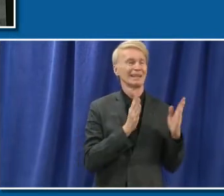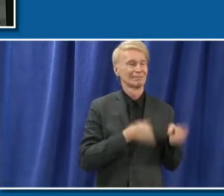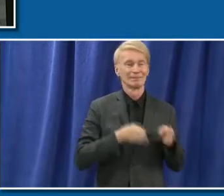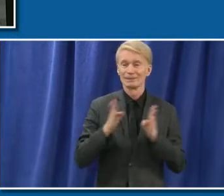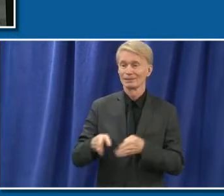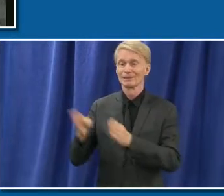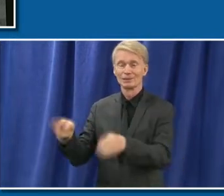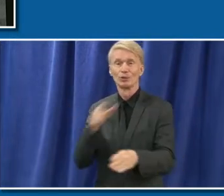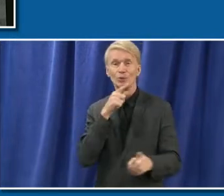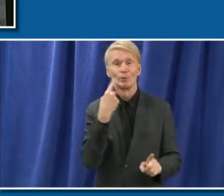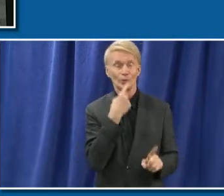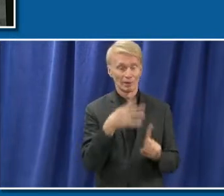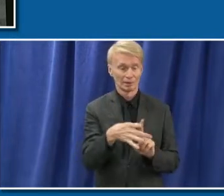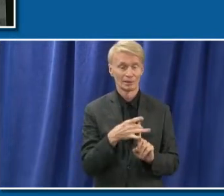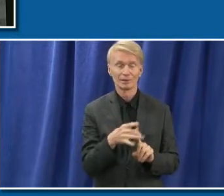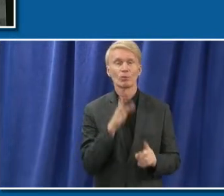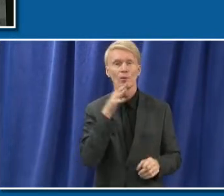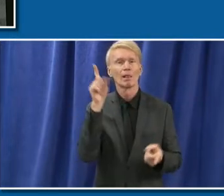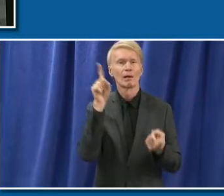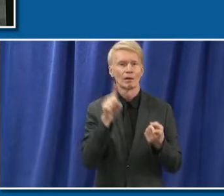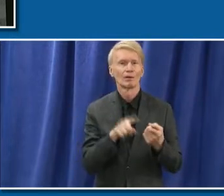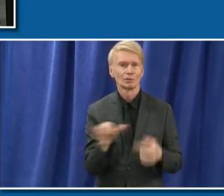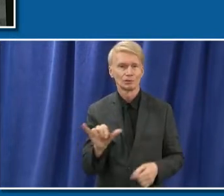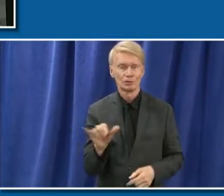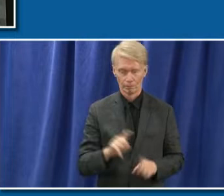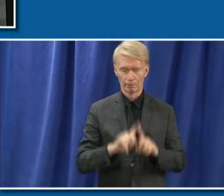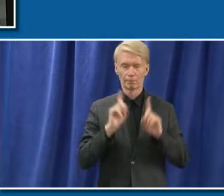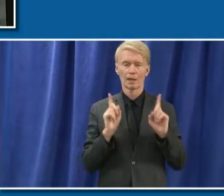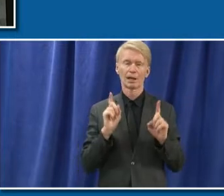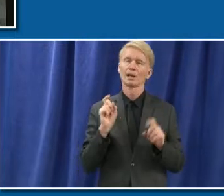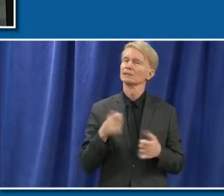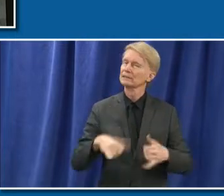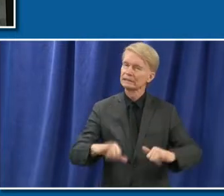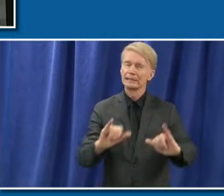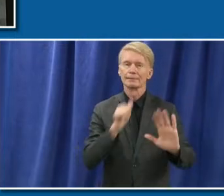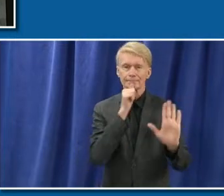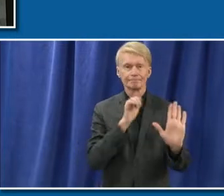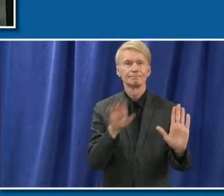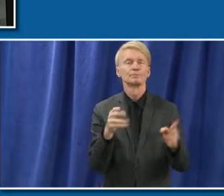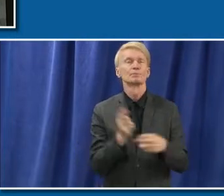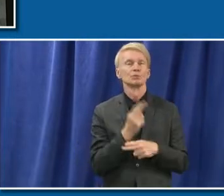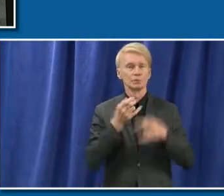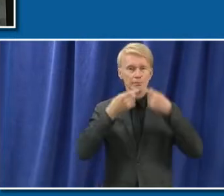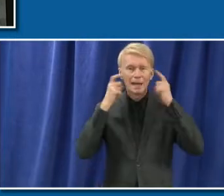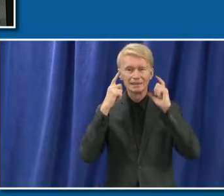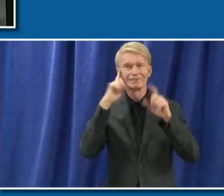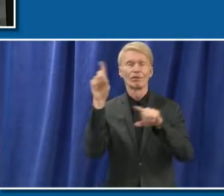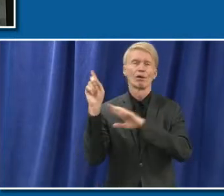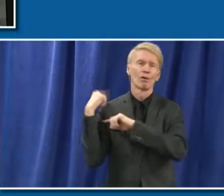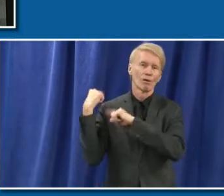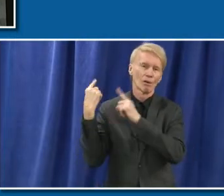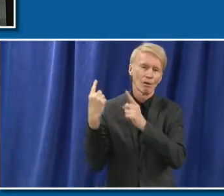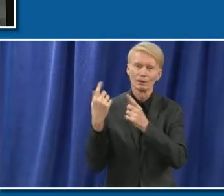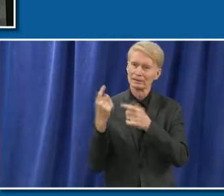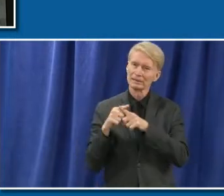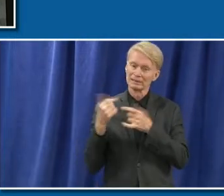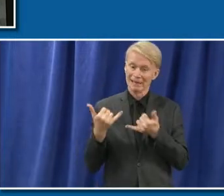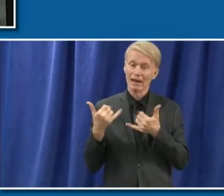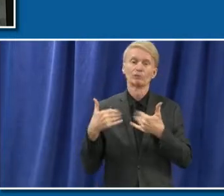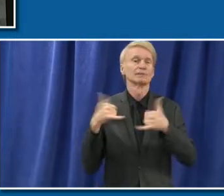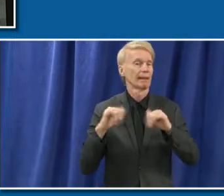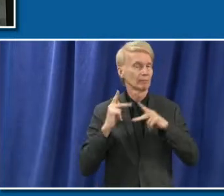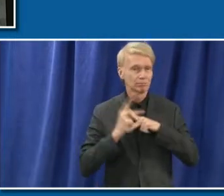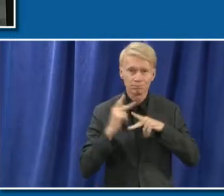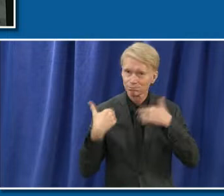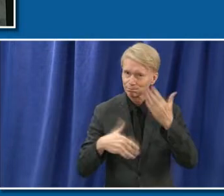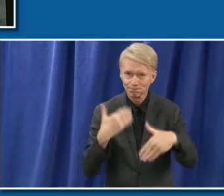are going to be, broadly as a society here, wearing masks still for some time. And the good news is